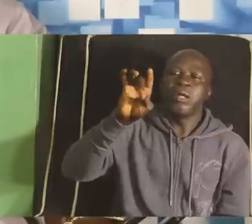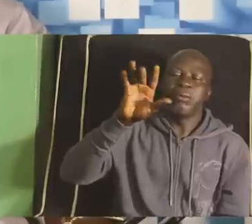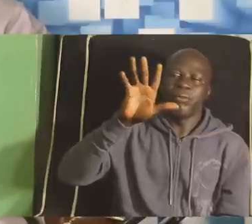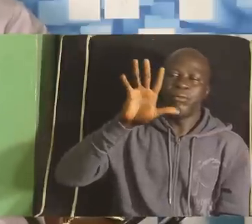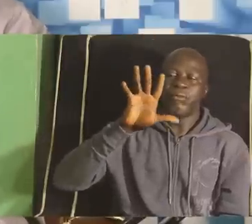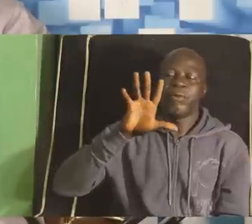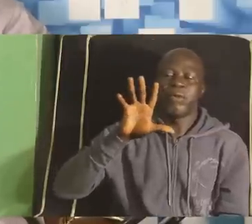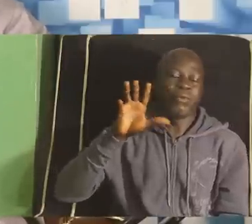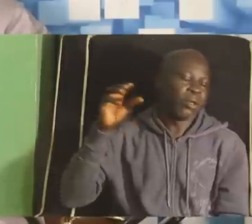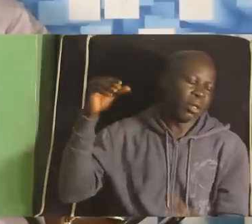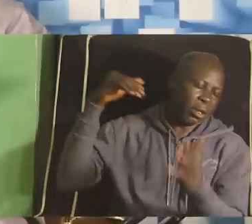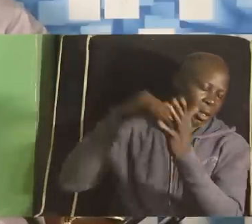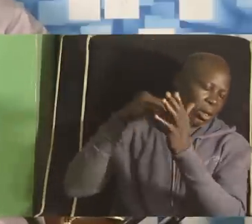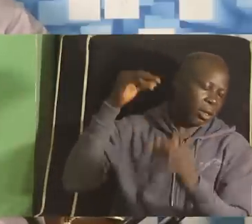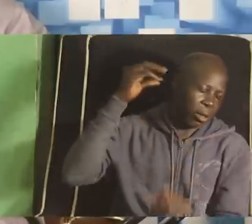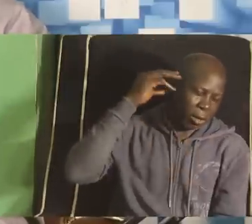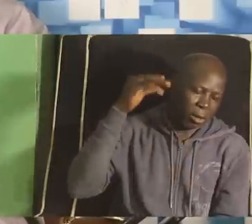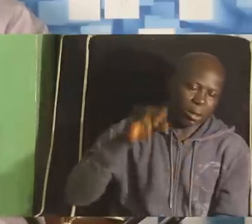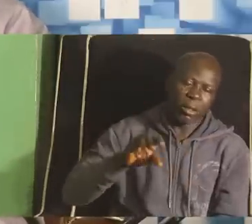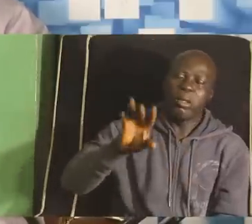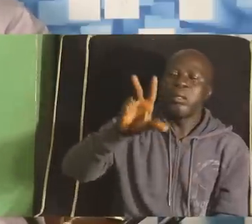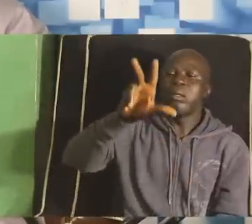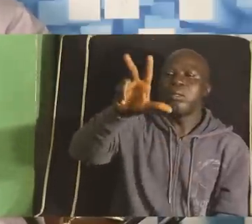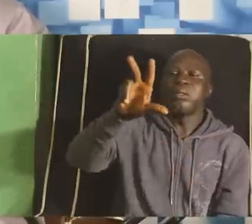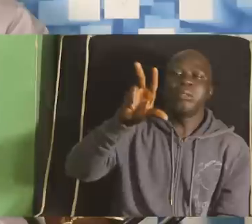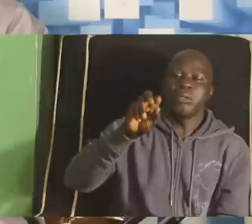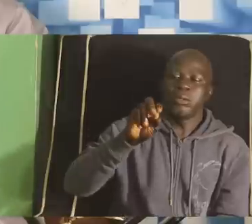30 32 67 02 85. Bonnet again.